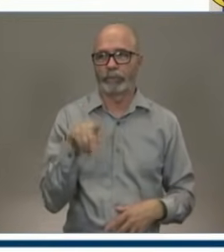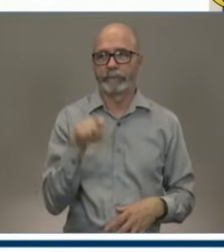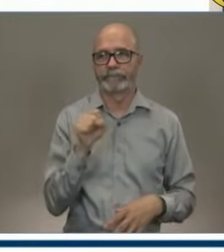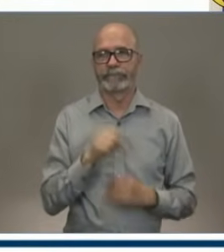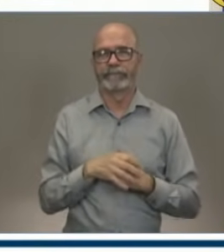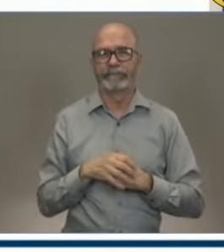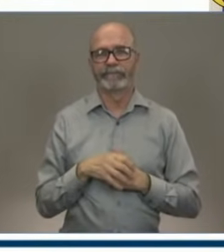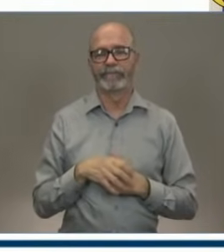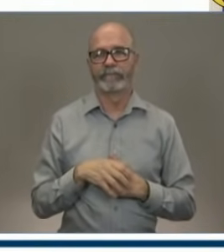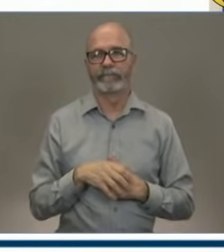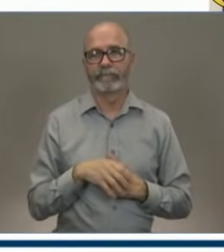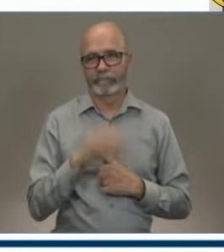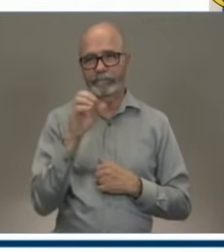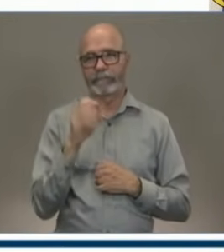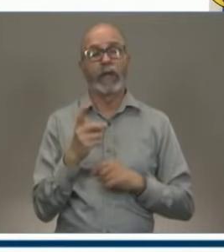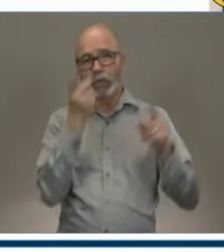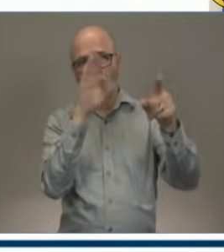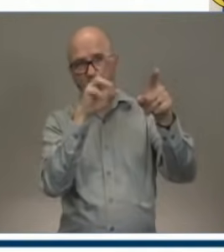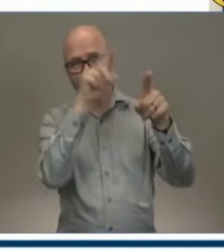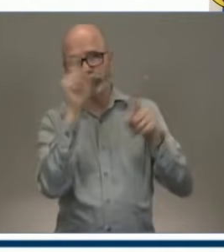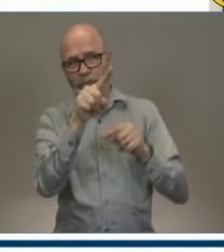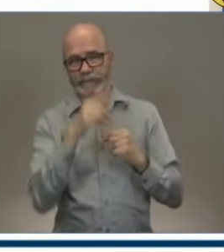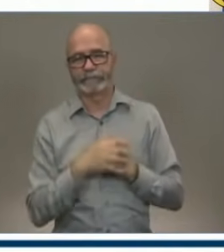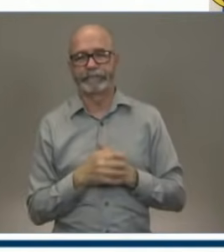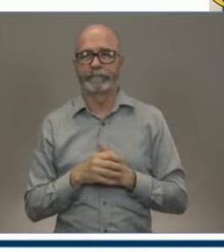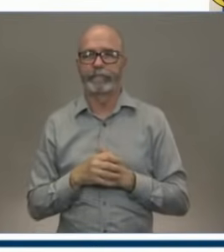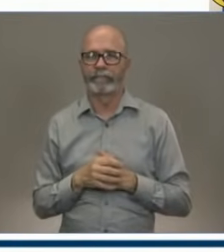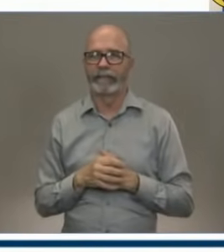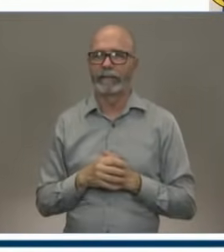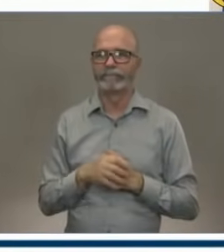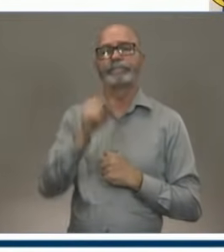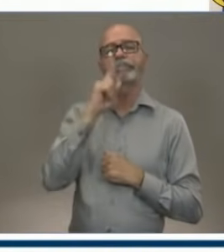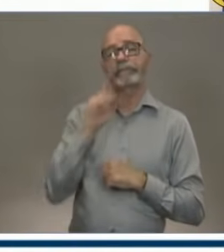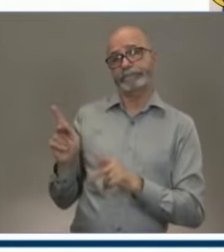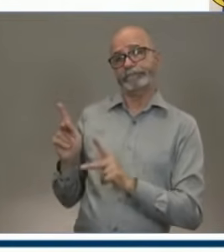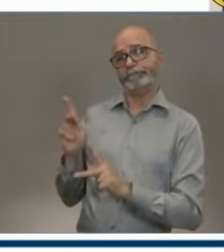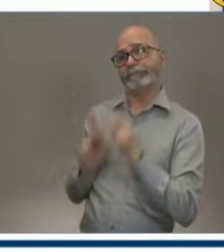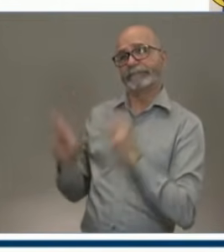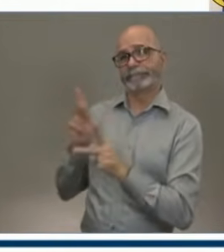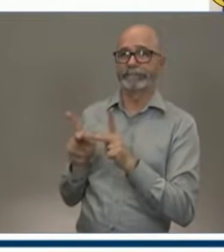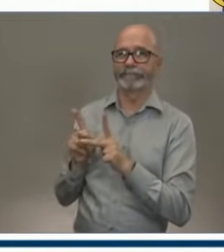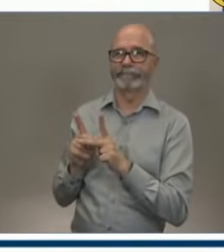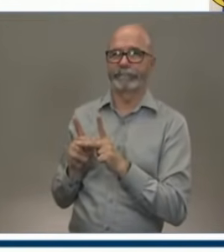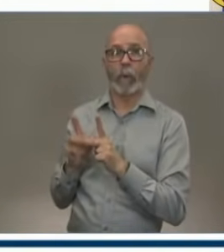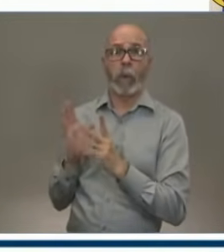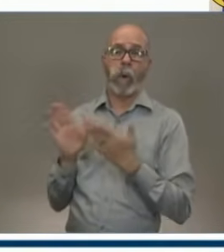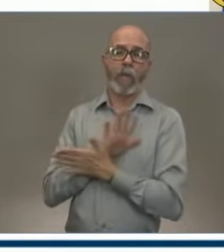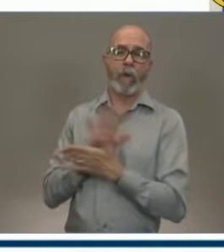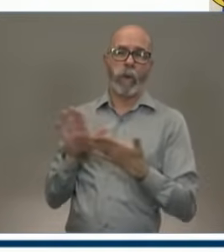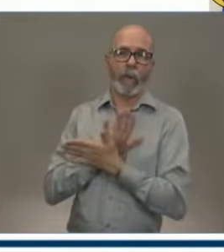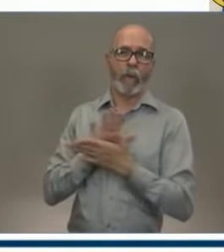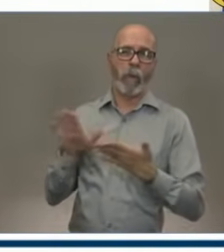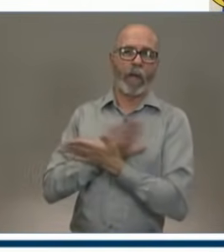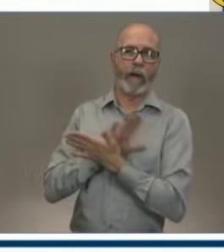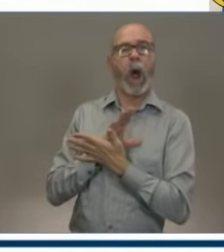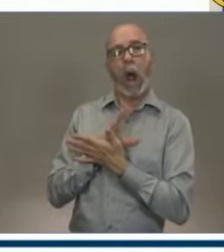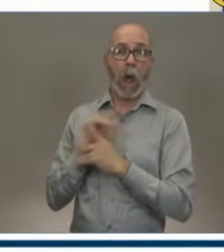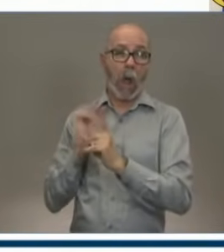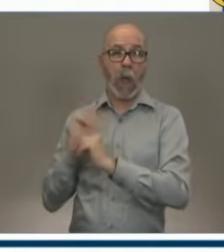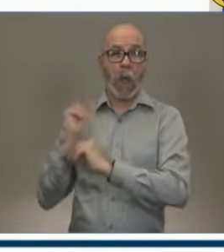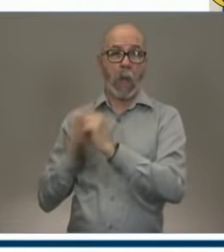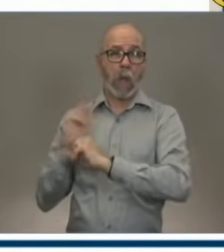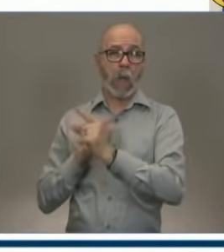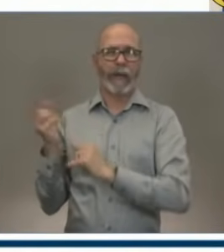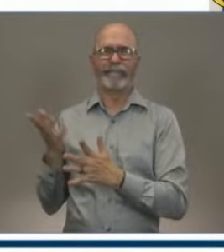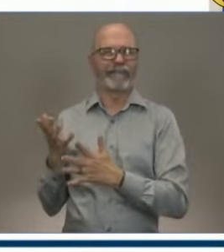following the rules, lying or not being as forthright to contract tracers. I'm just trying to get a sense. Are we talking one or two people? Are we talking dozens